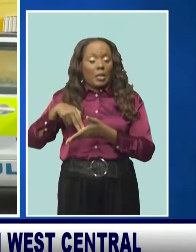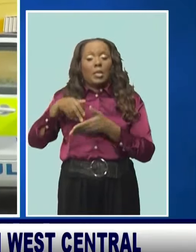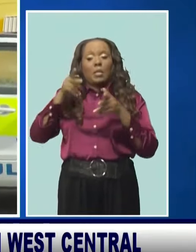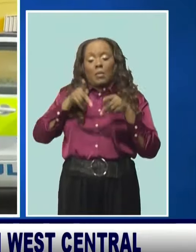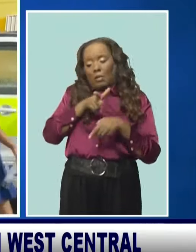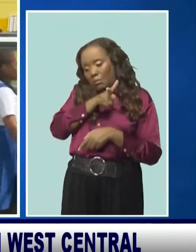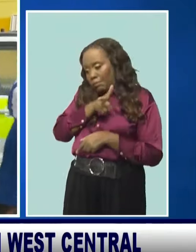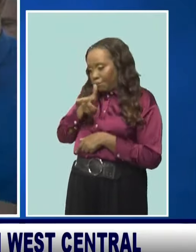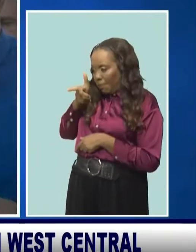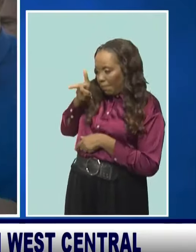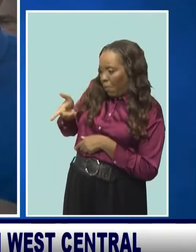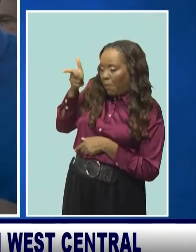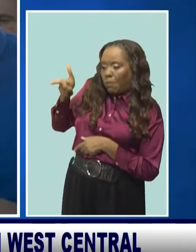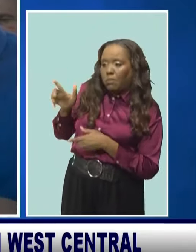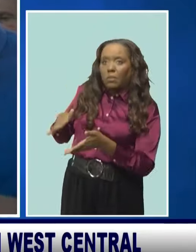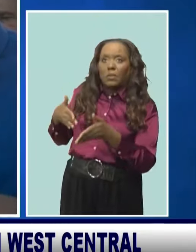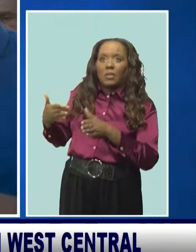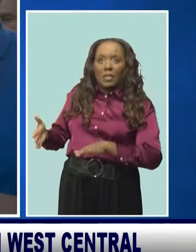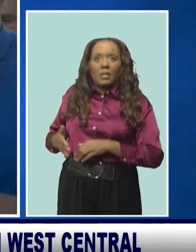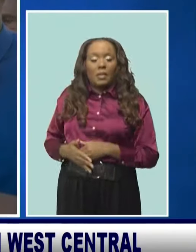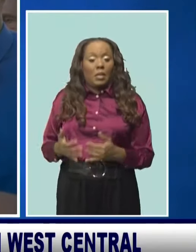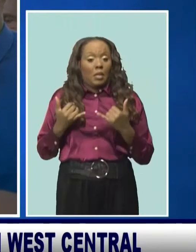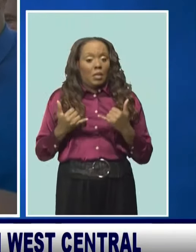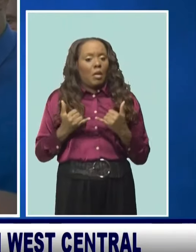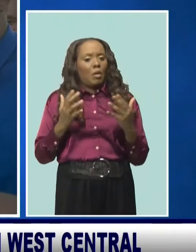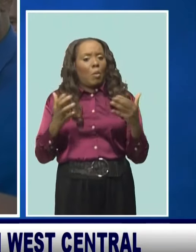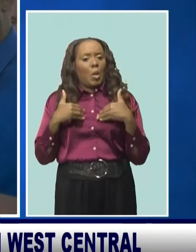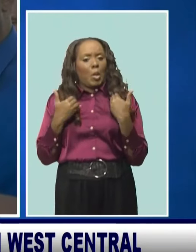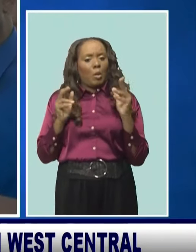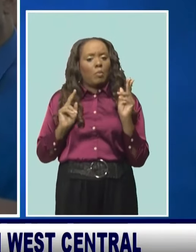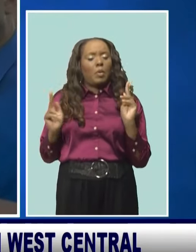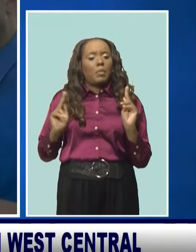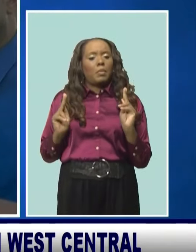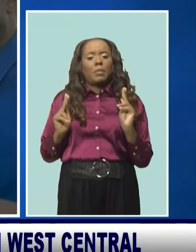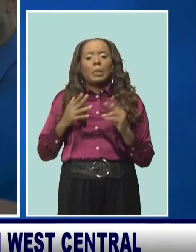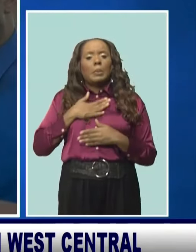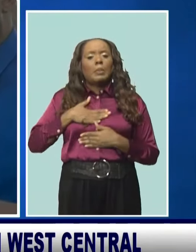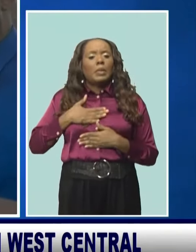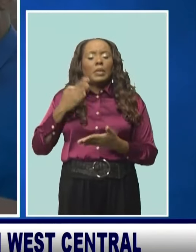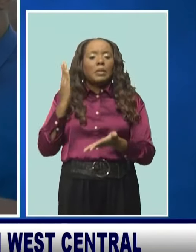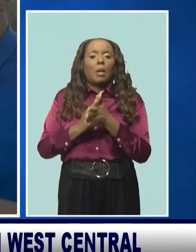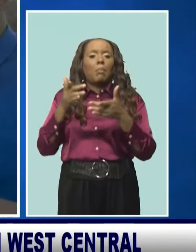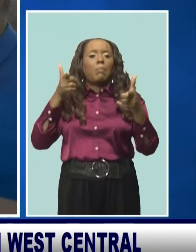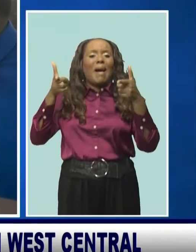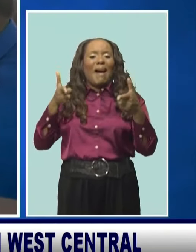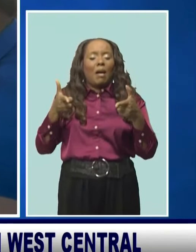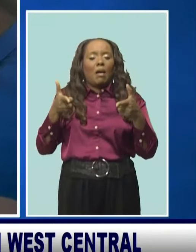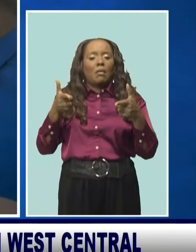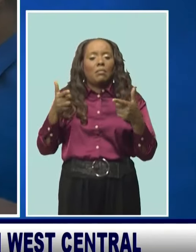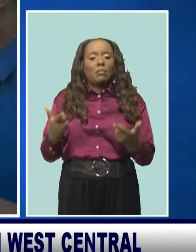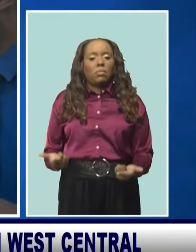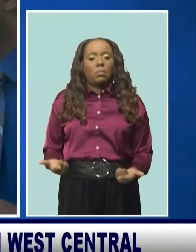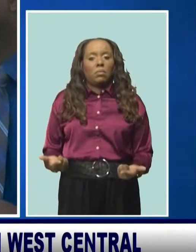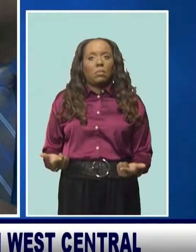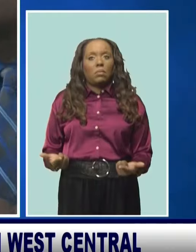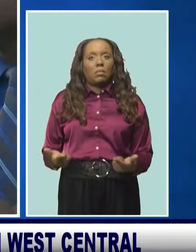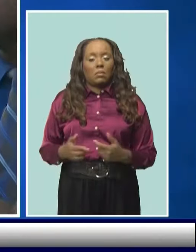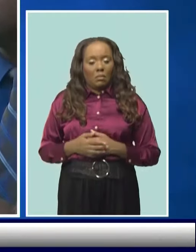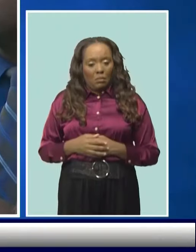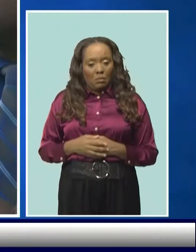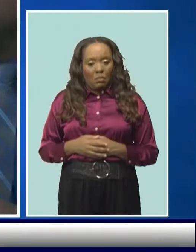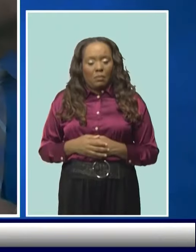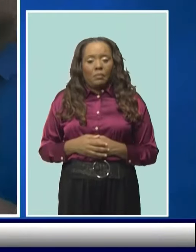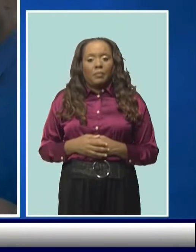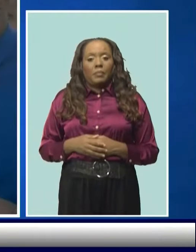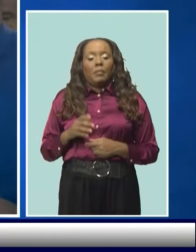killings have prompted MP Ford to urge the youngsters to put down the guns. When a bullet leaves a gun,